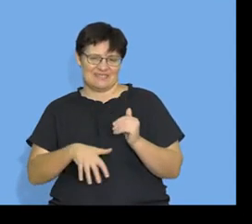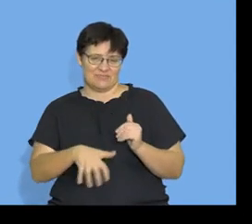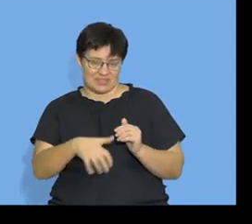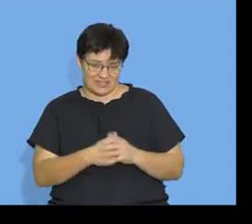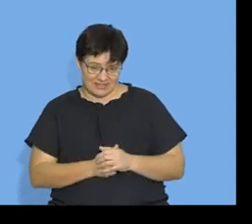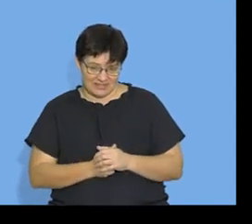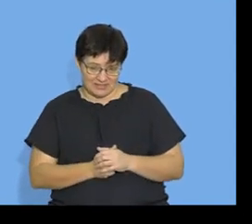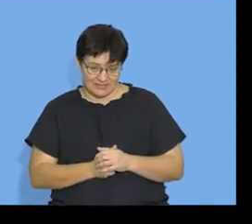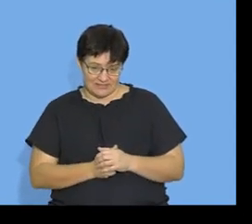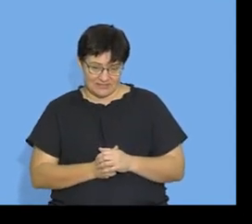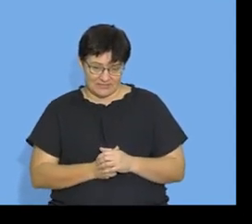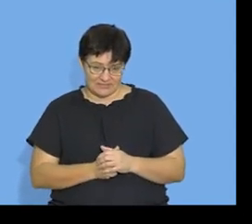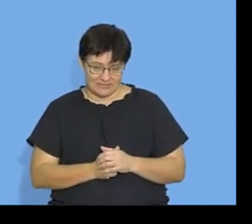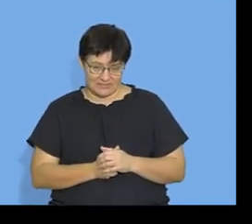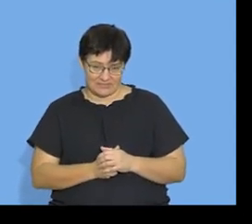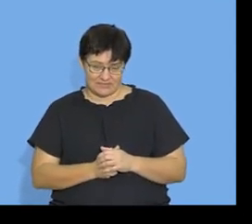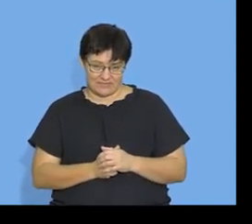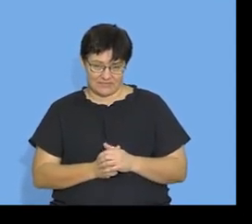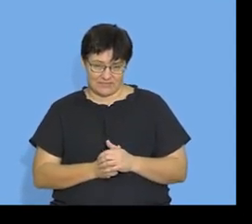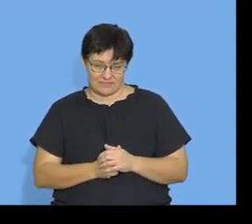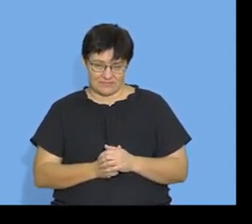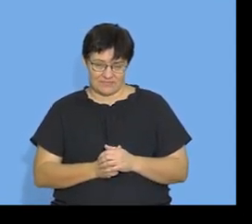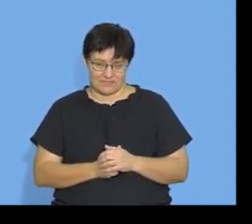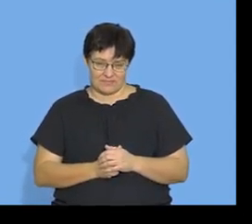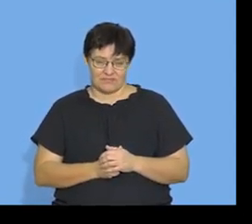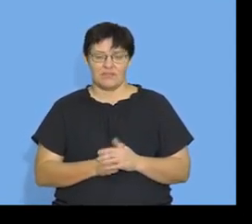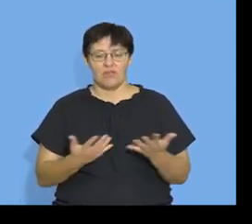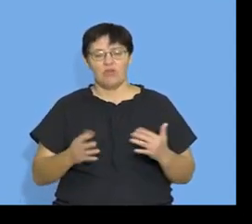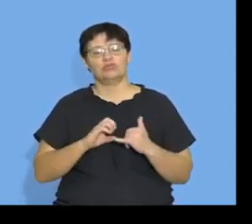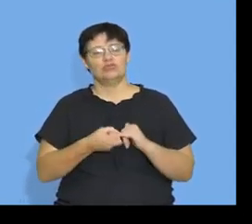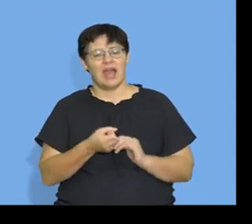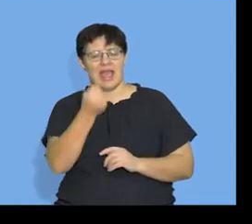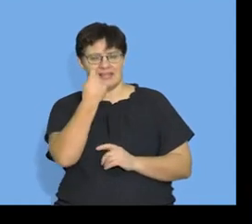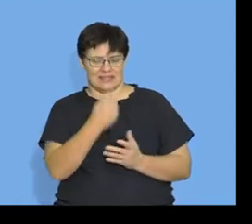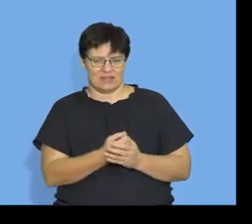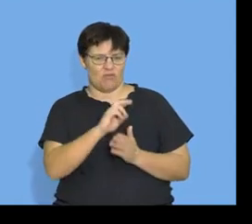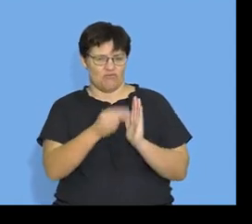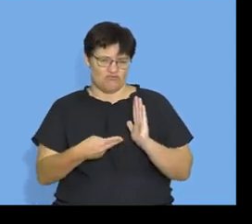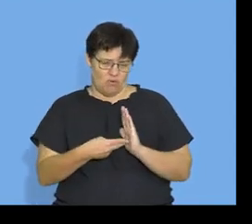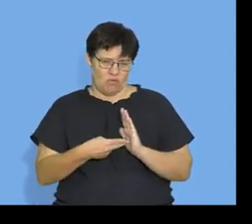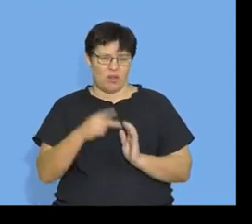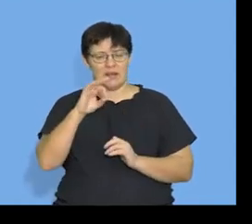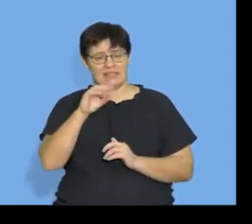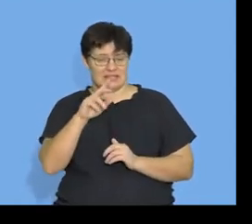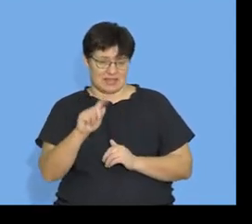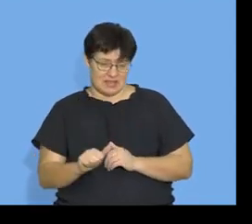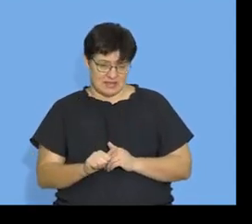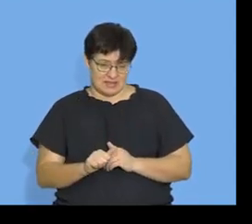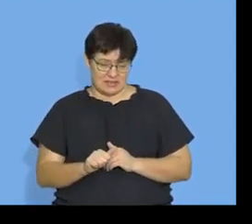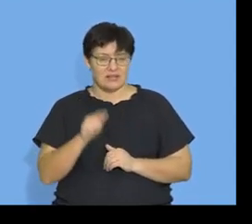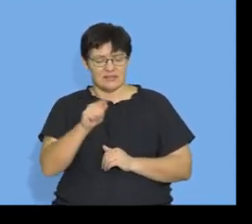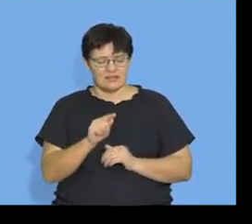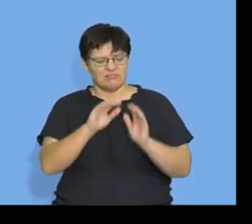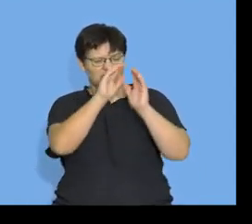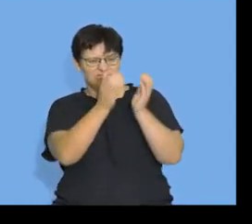towards the end of the process of pregnancy. So let's try and understand the role of the placenta. So